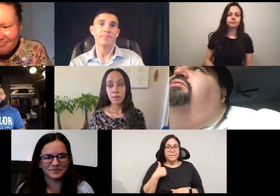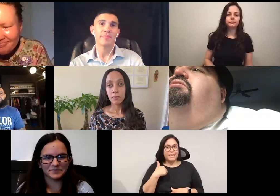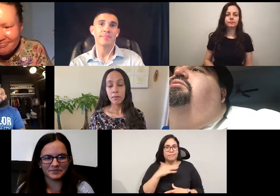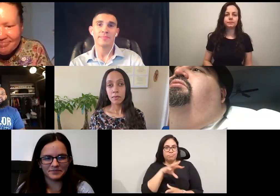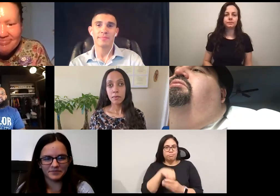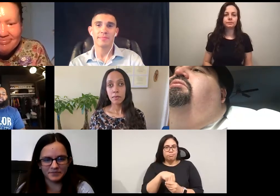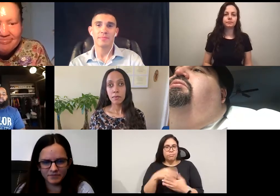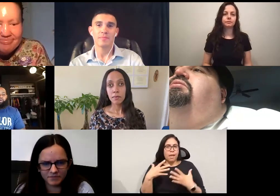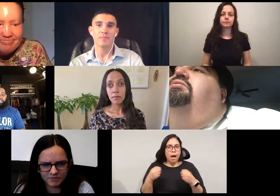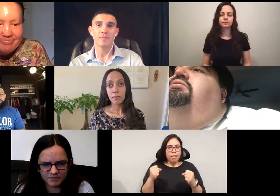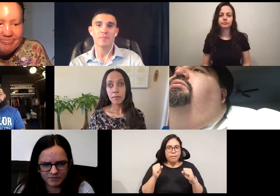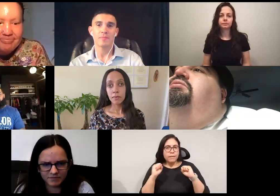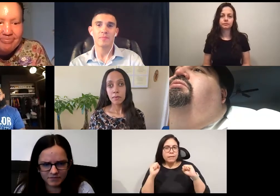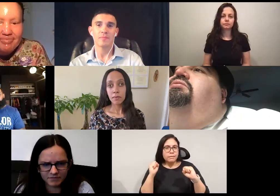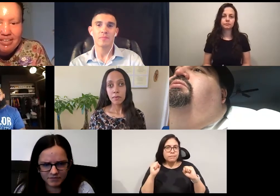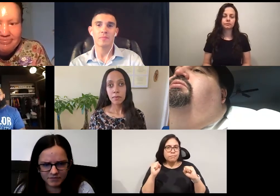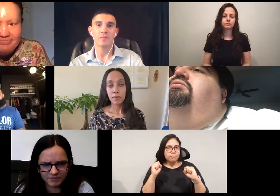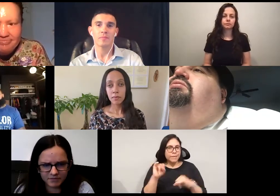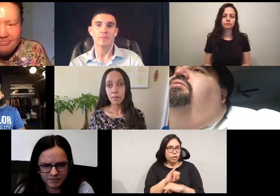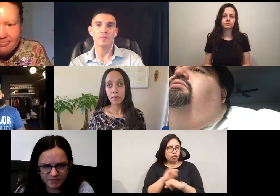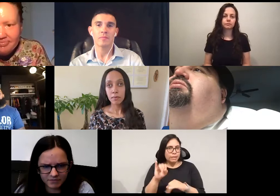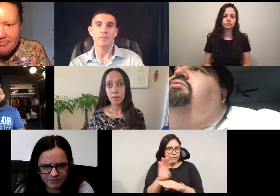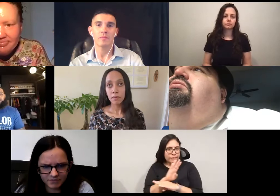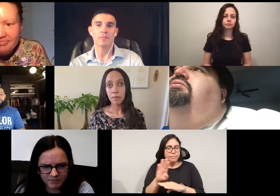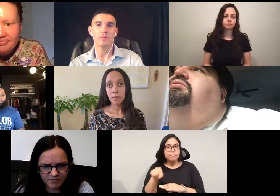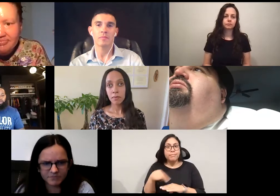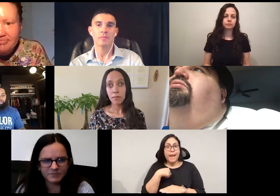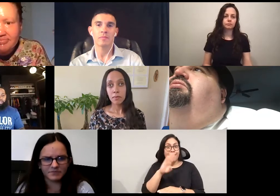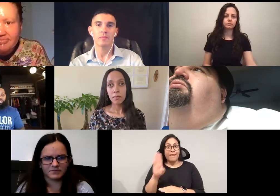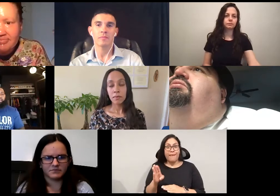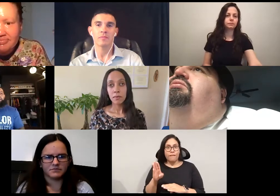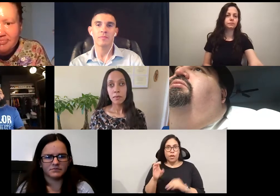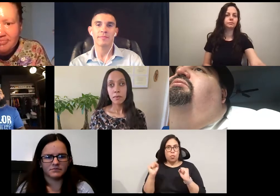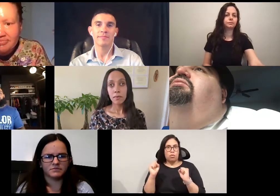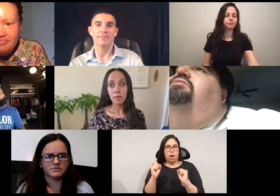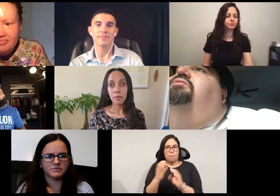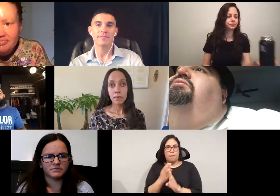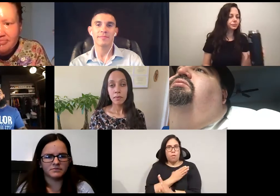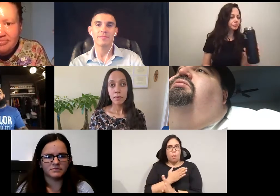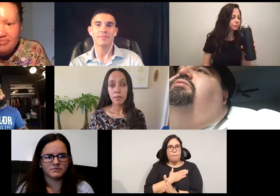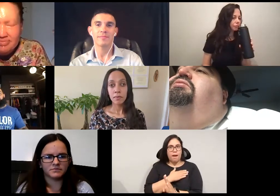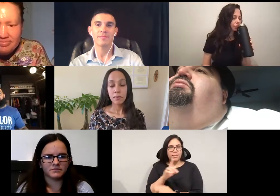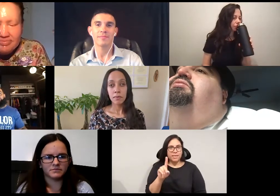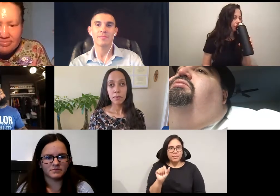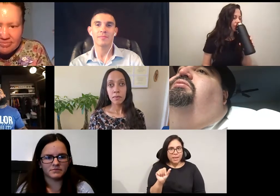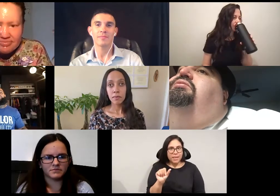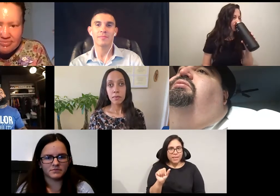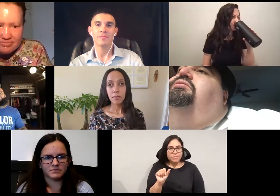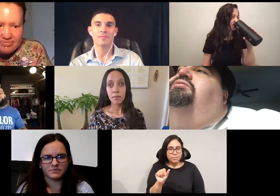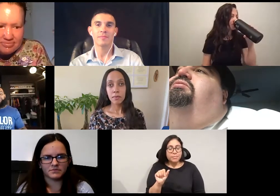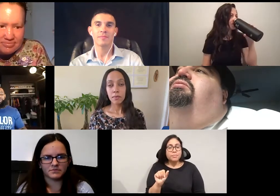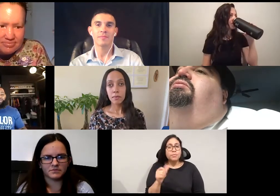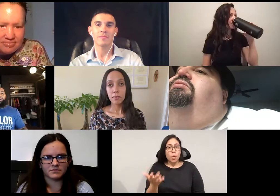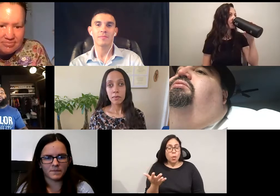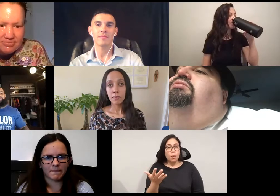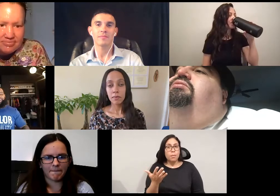I never worked out till I acquired my disability. So, of course, for